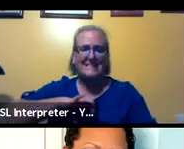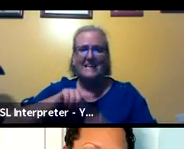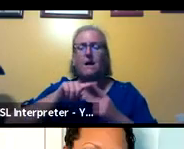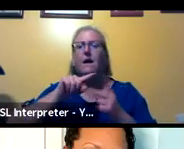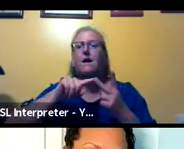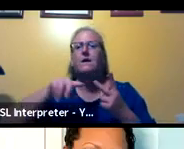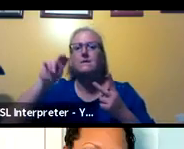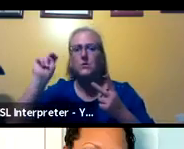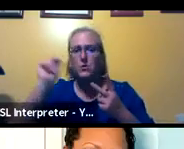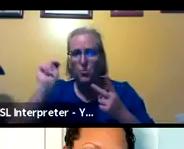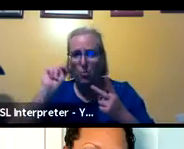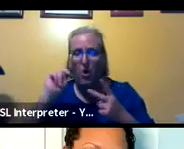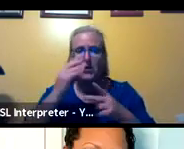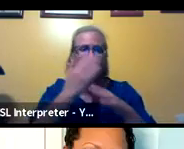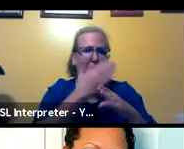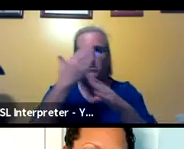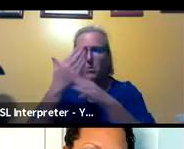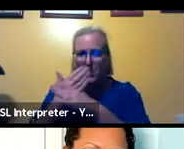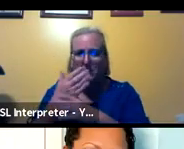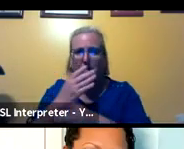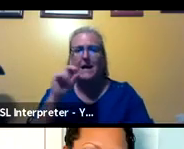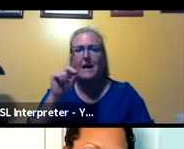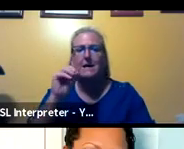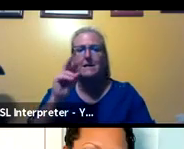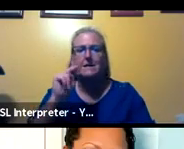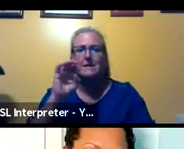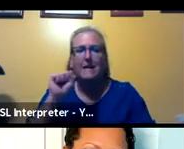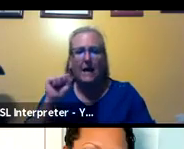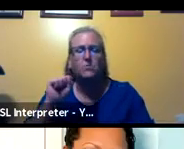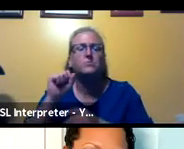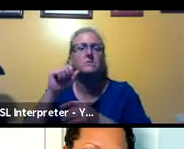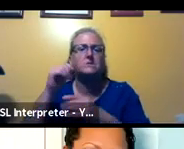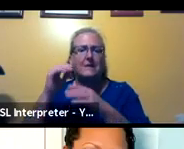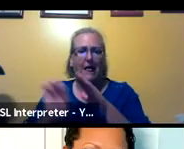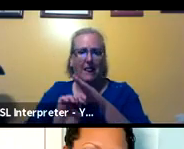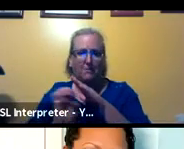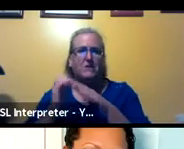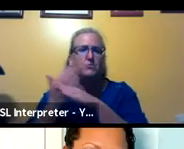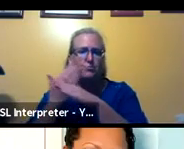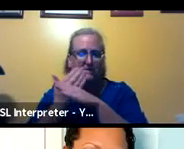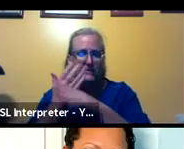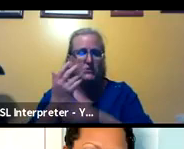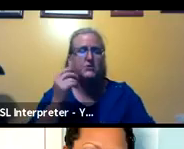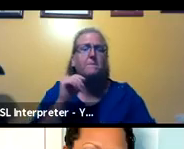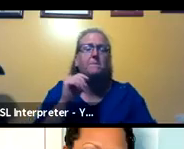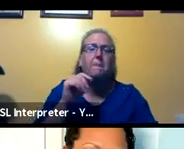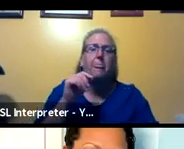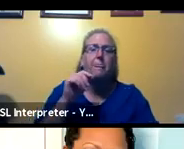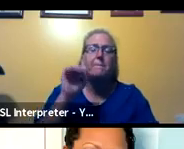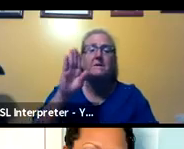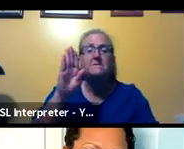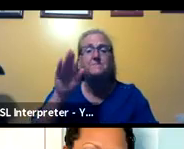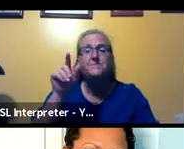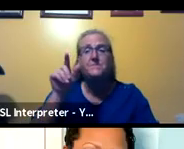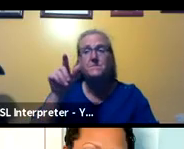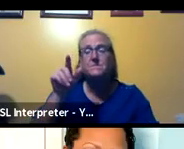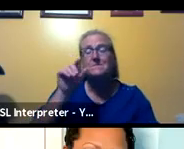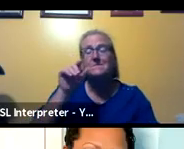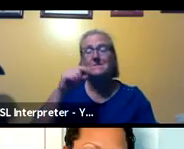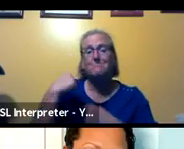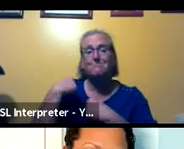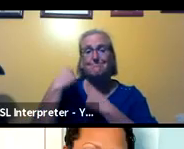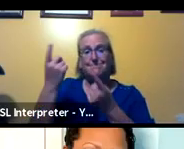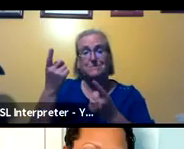School renovation, and Downs Elementary School renovation. Normally, the bonds, or in the last couple of years,